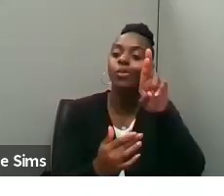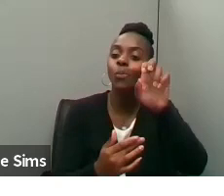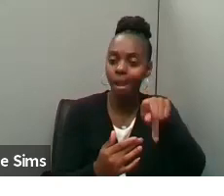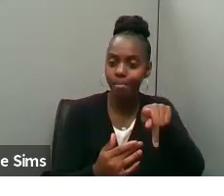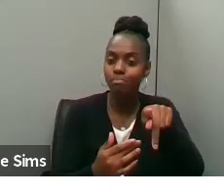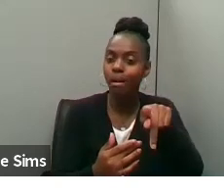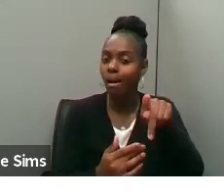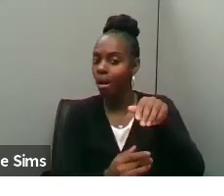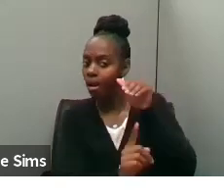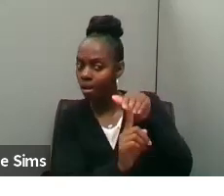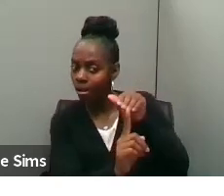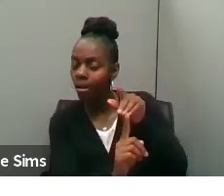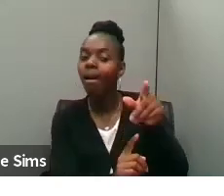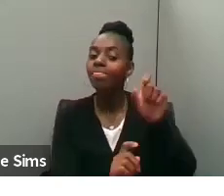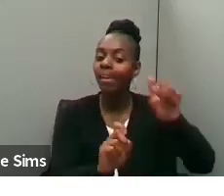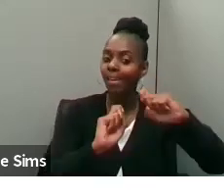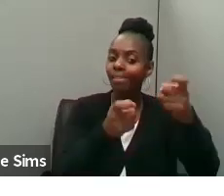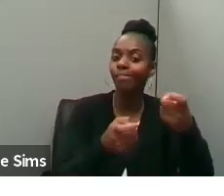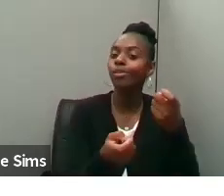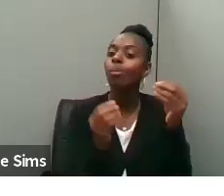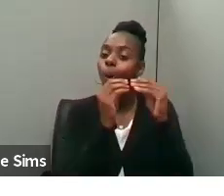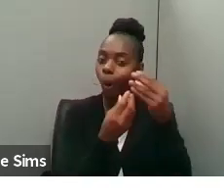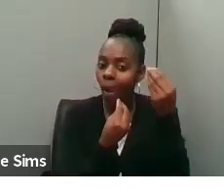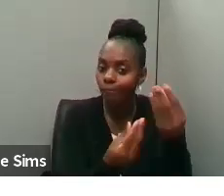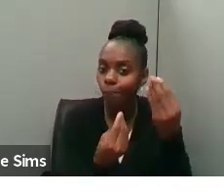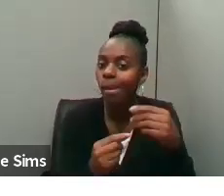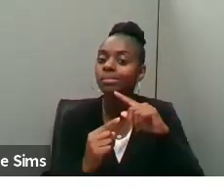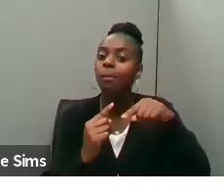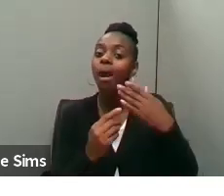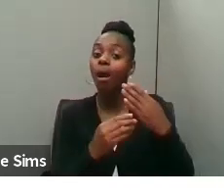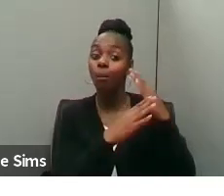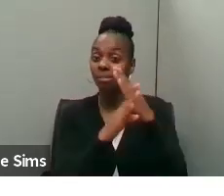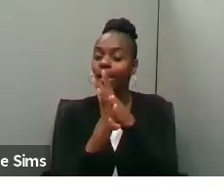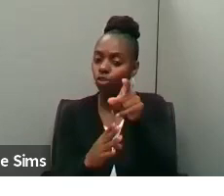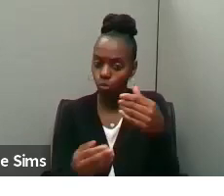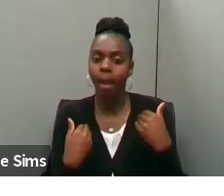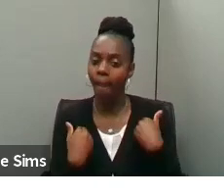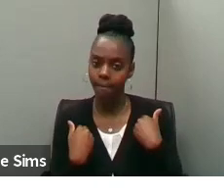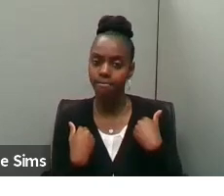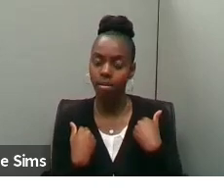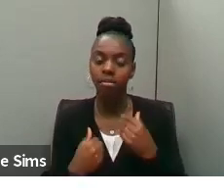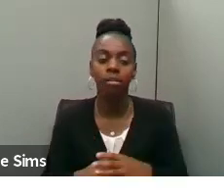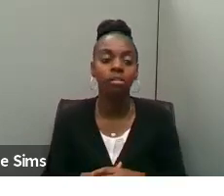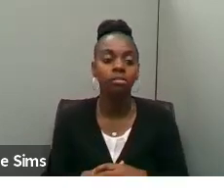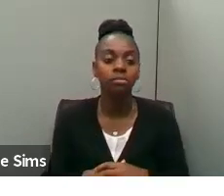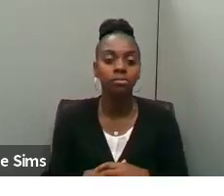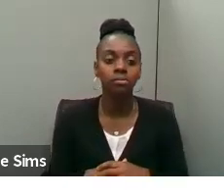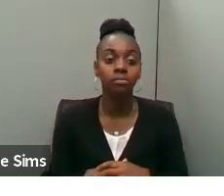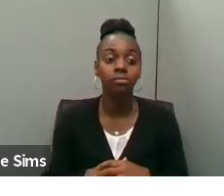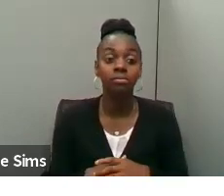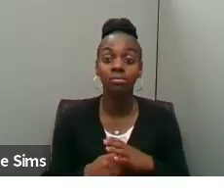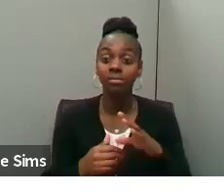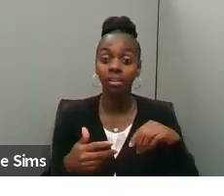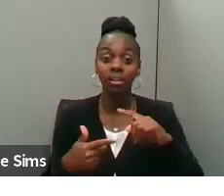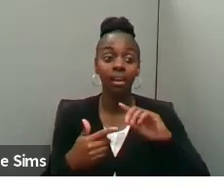problem. And they can give you any information about protections you may have. The next option